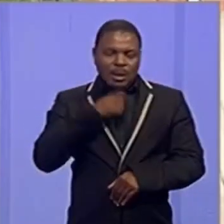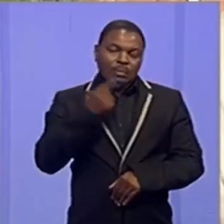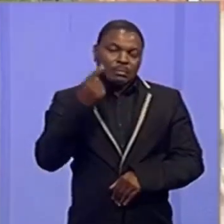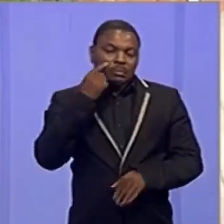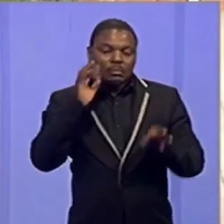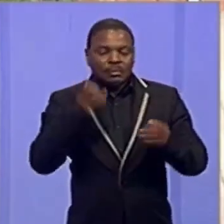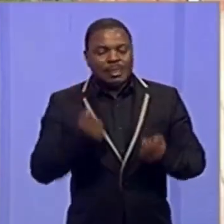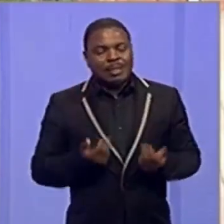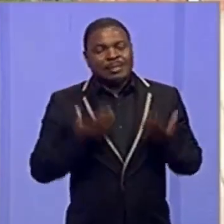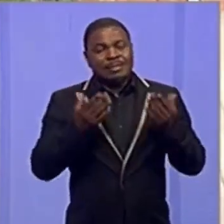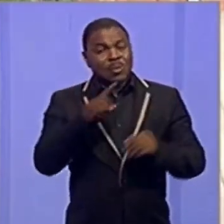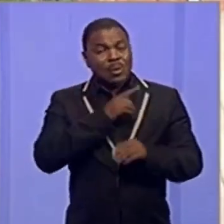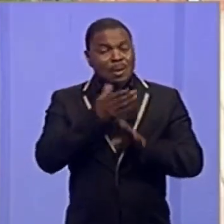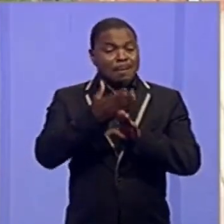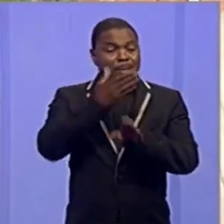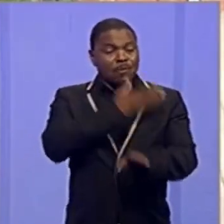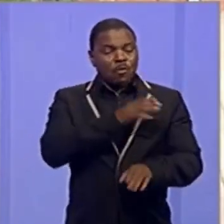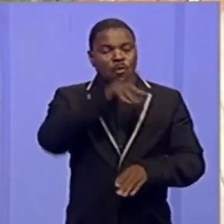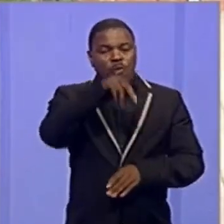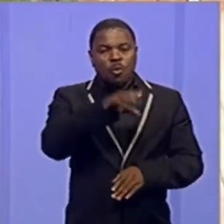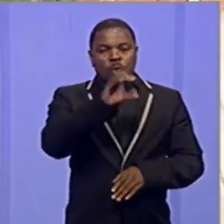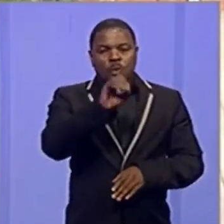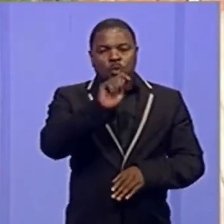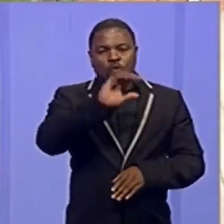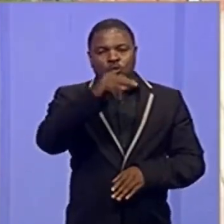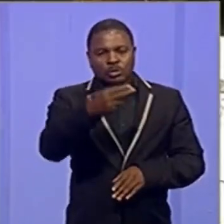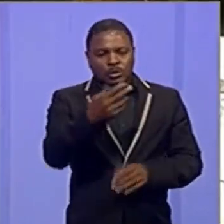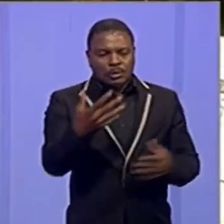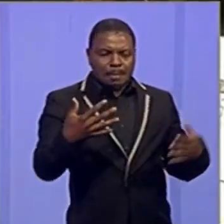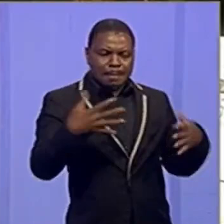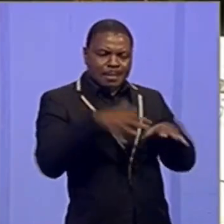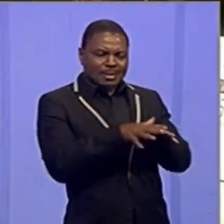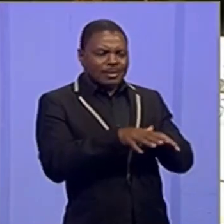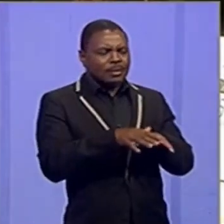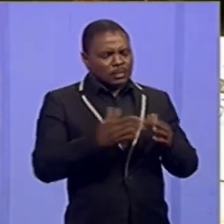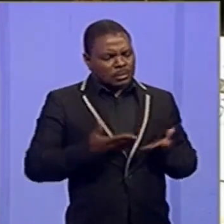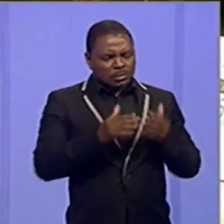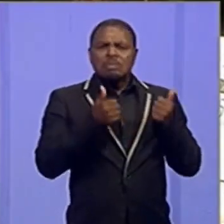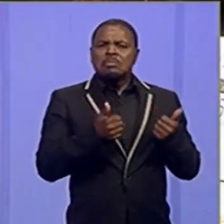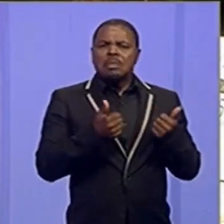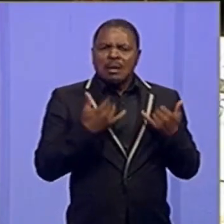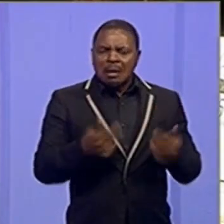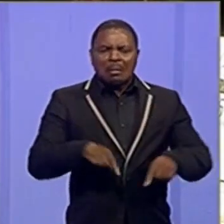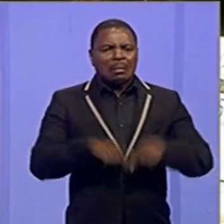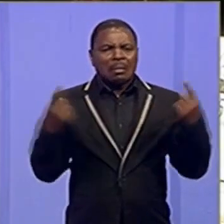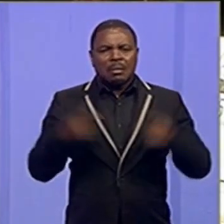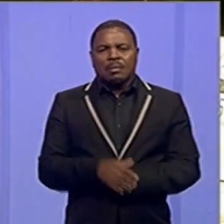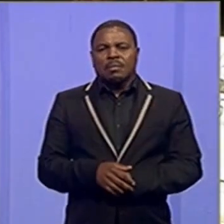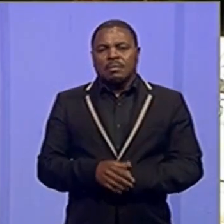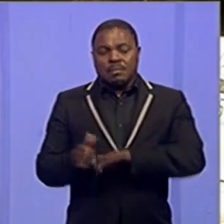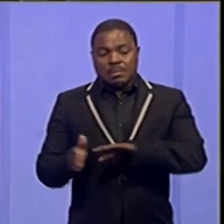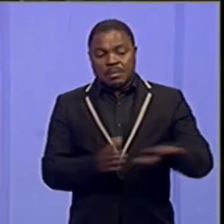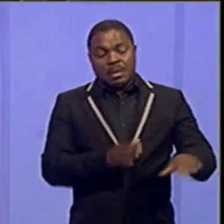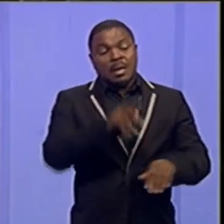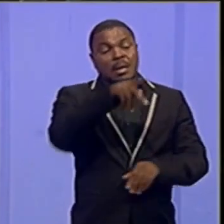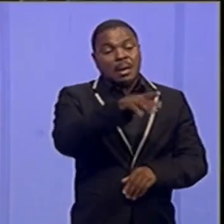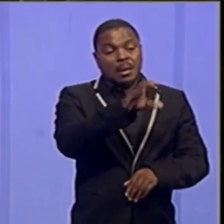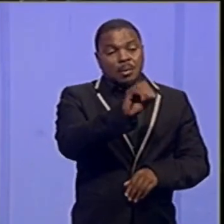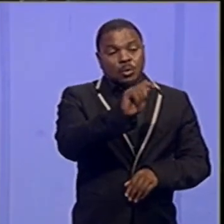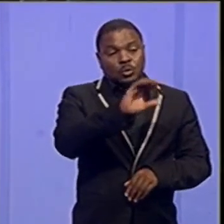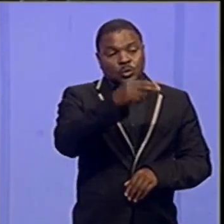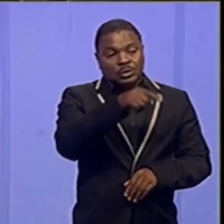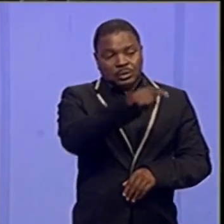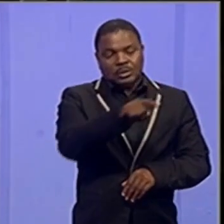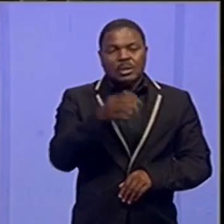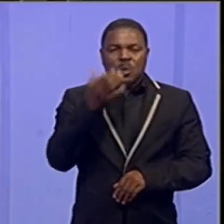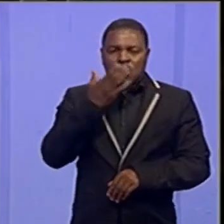kae, because before re metšha le Potche ne re bona ditirelo. Re sa le foo baagi ba Potchefstroom ba ikuela go boto